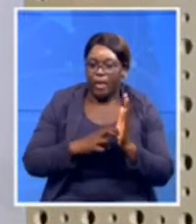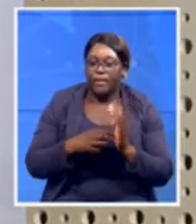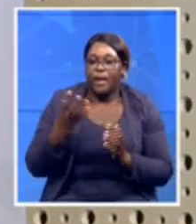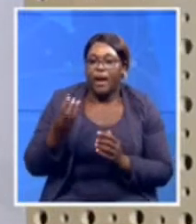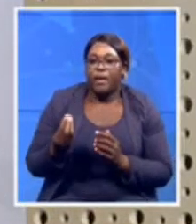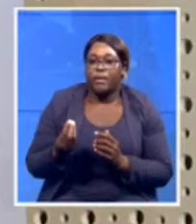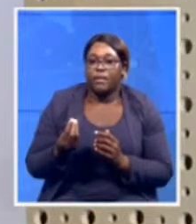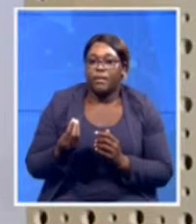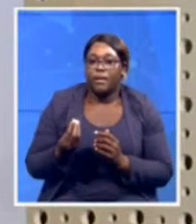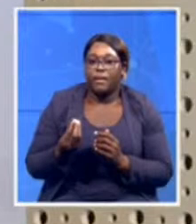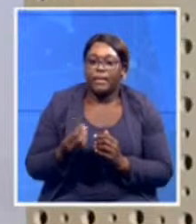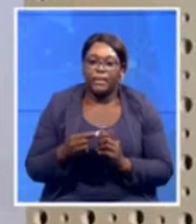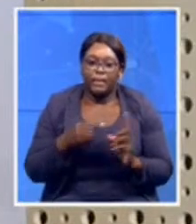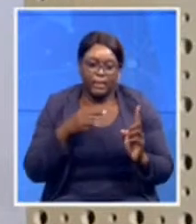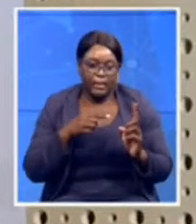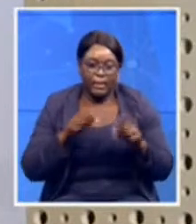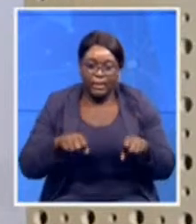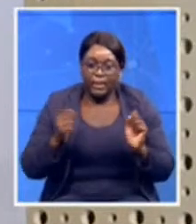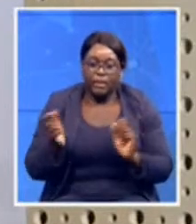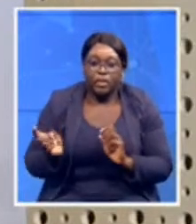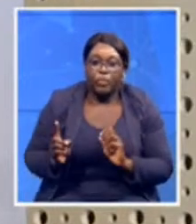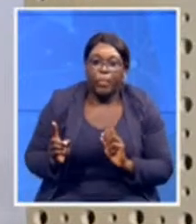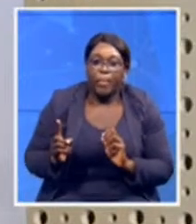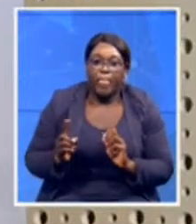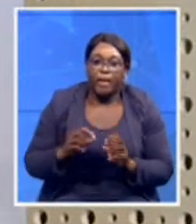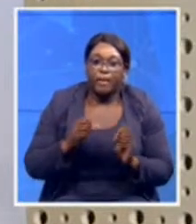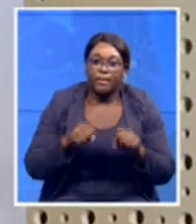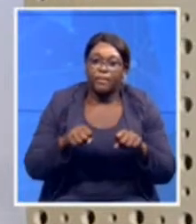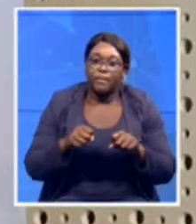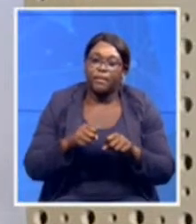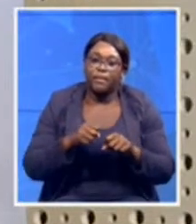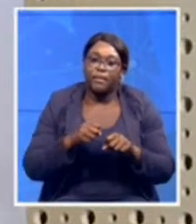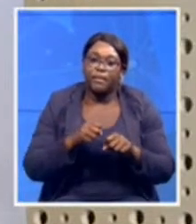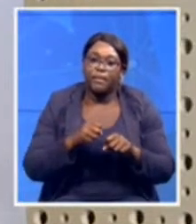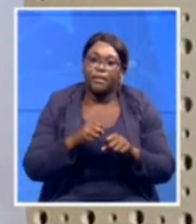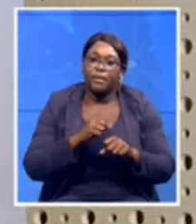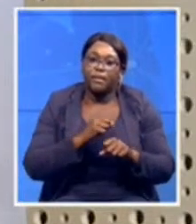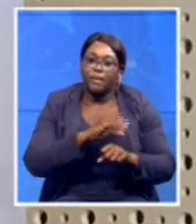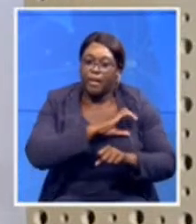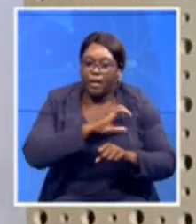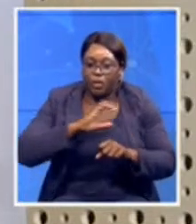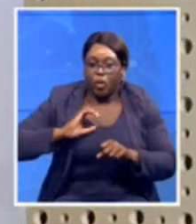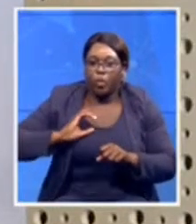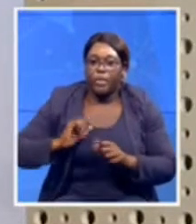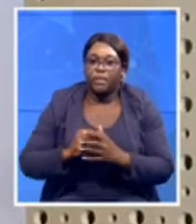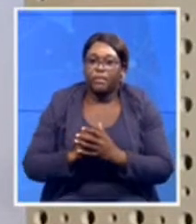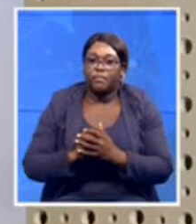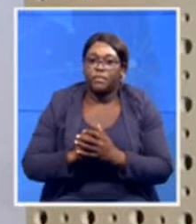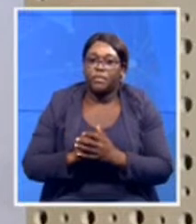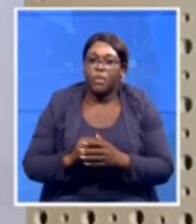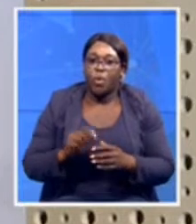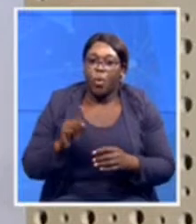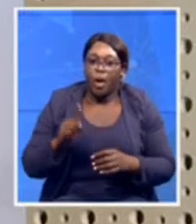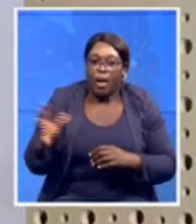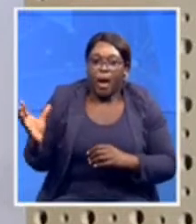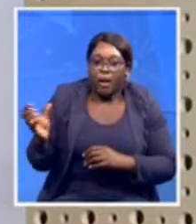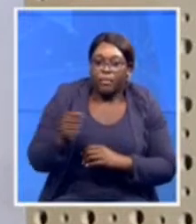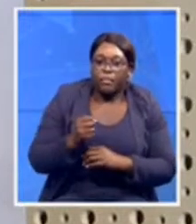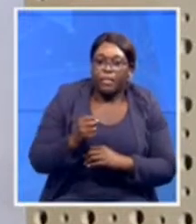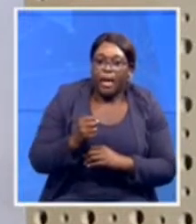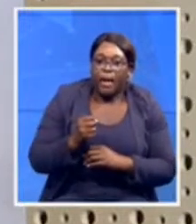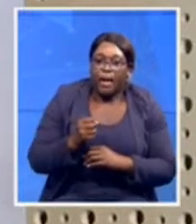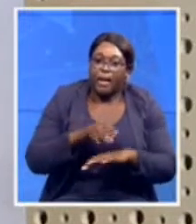enforcement committee, we should be ready for that. They are going to be inducted once they are appointed by council as required by law. They are going to